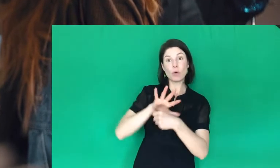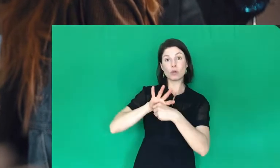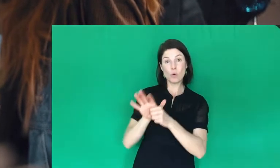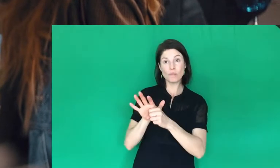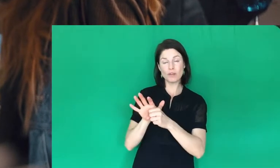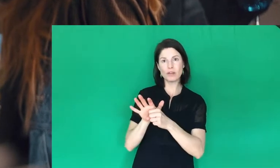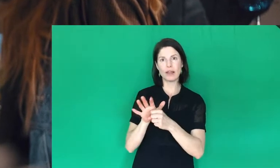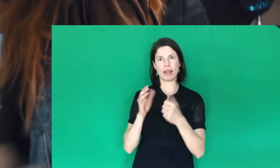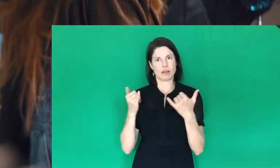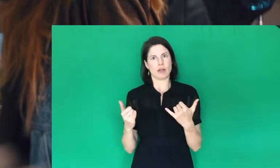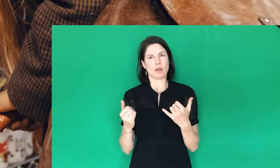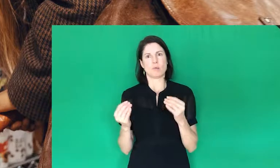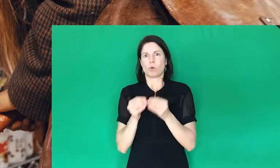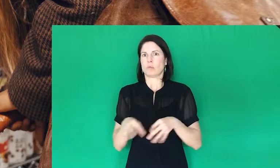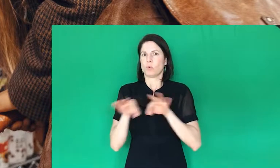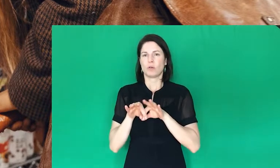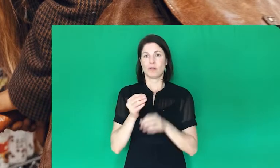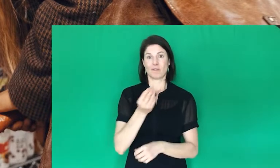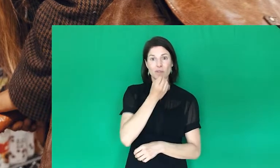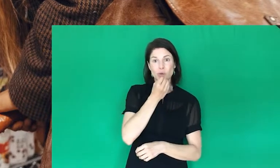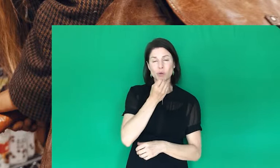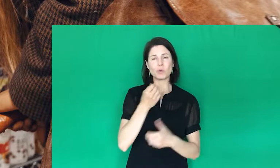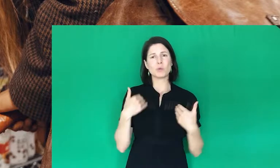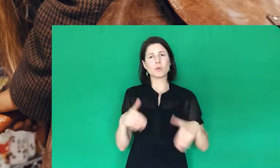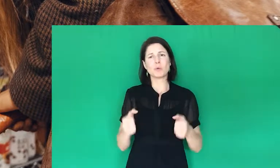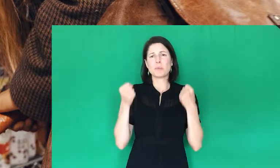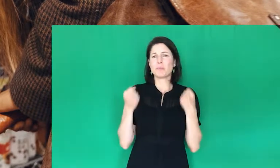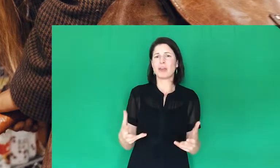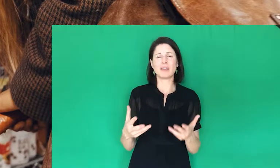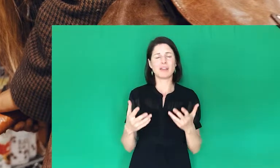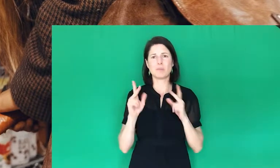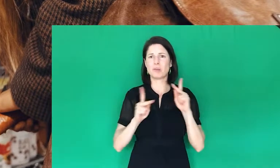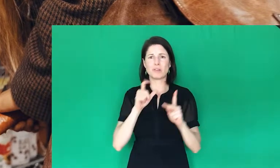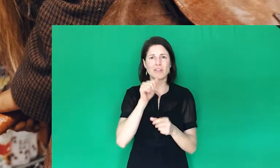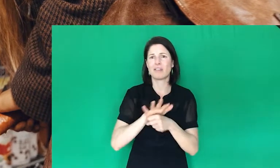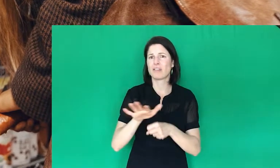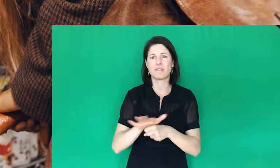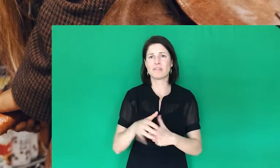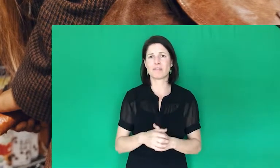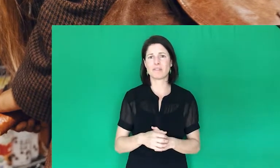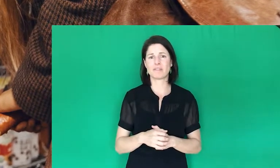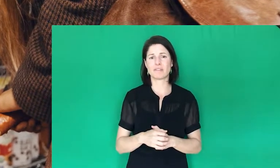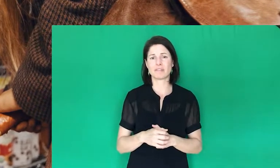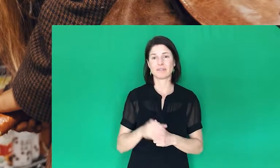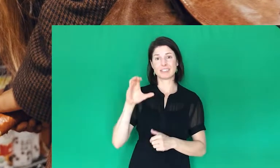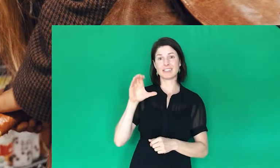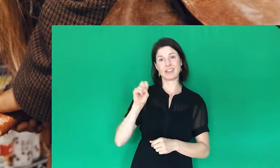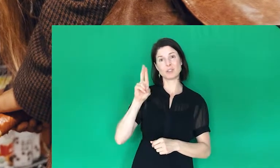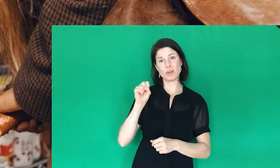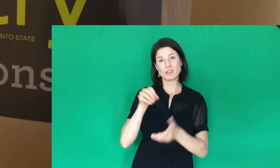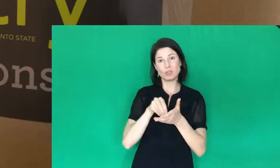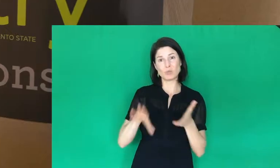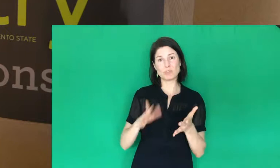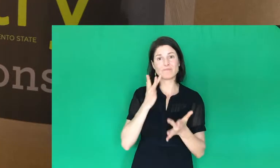COVID-19, but especially now, food is an overwhelming need for many throughout our region, including among the student body at Sacramento